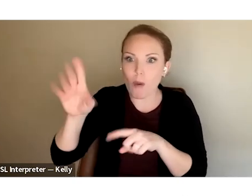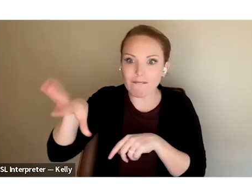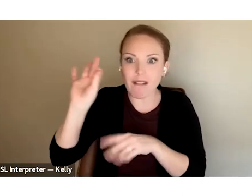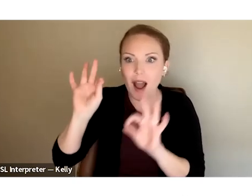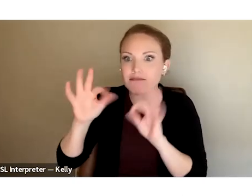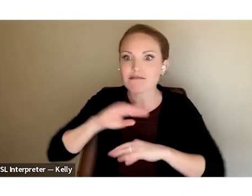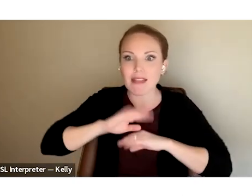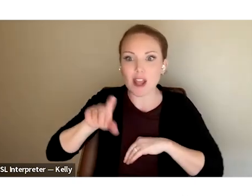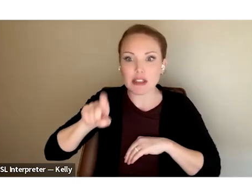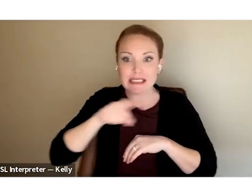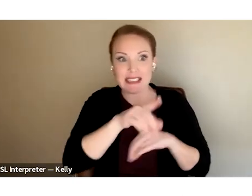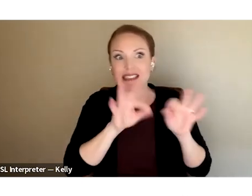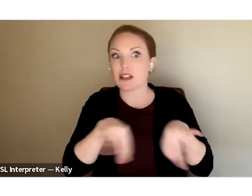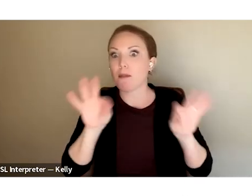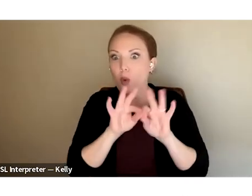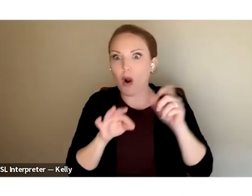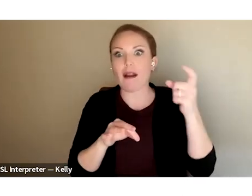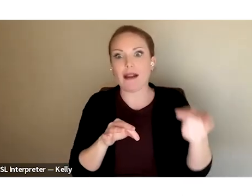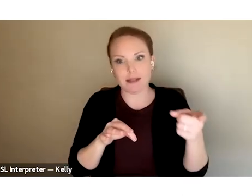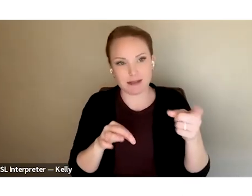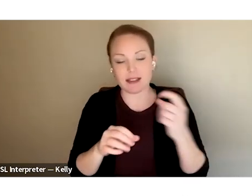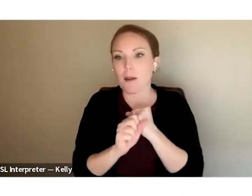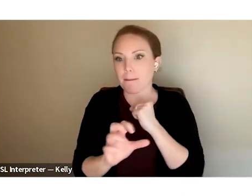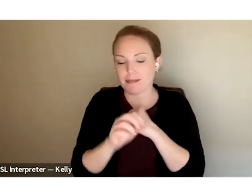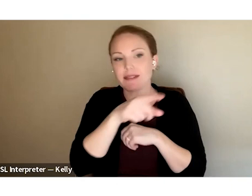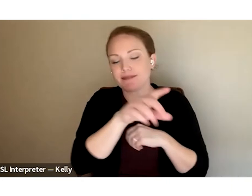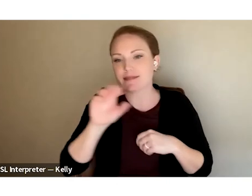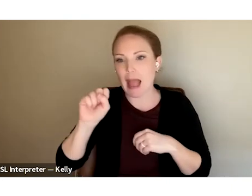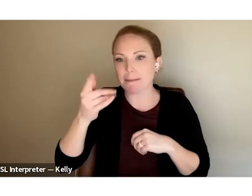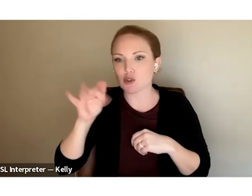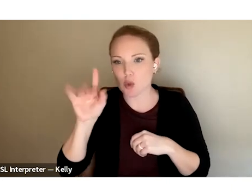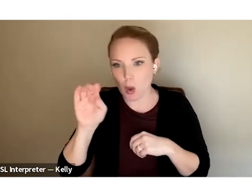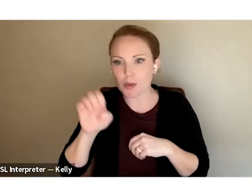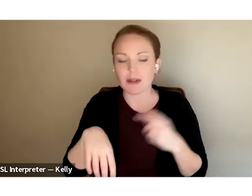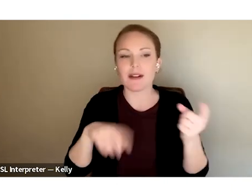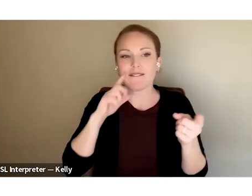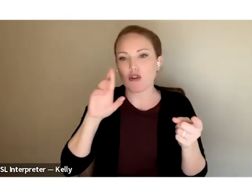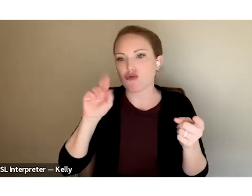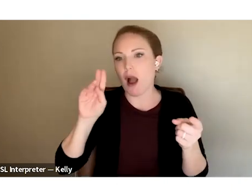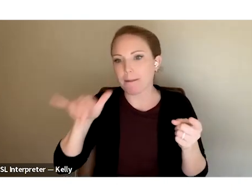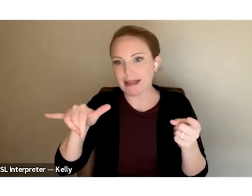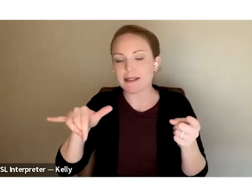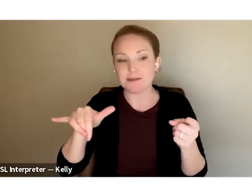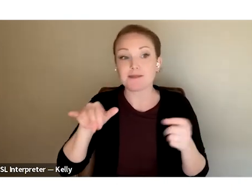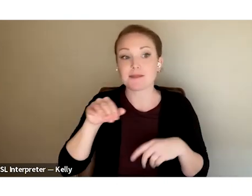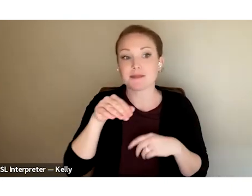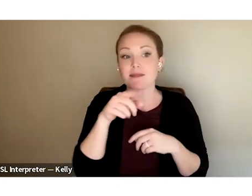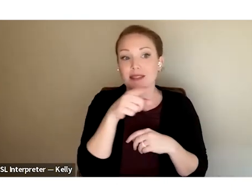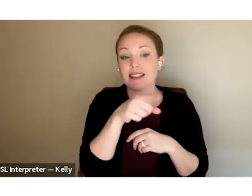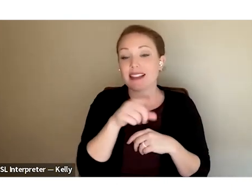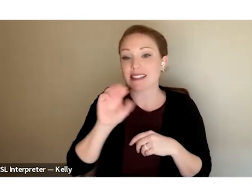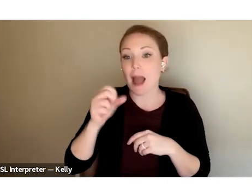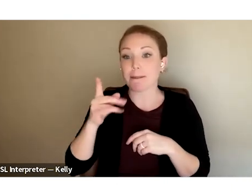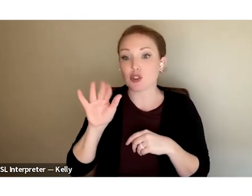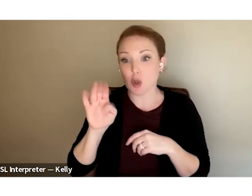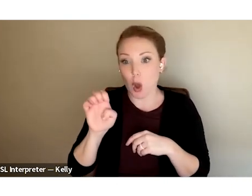it sets up a lot of the journey of the character Rami. Yes, this episode, and Rami talks about it, was very much informed